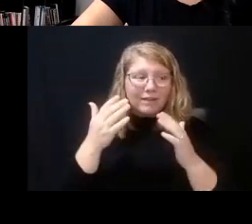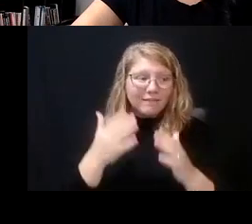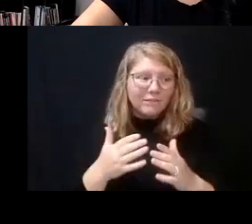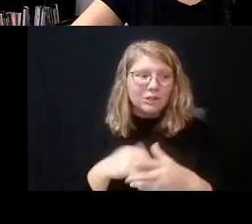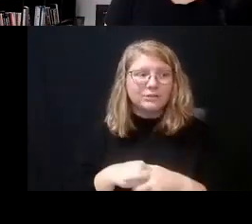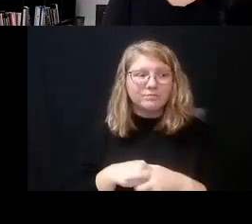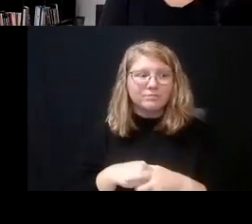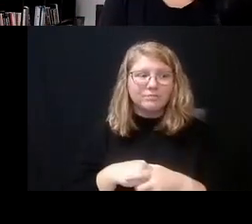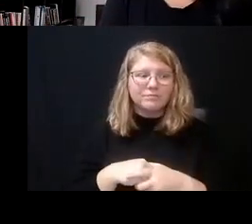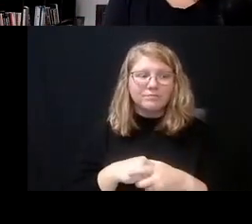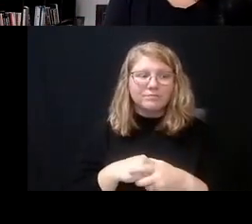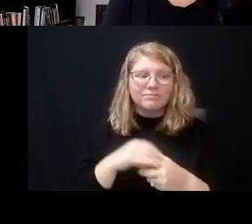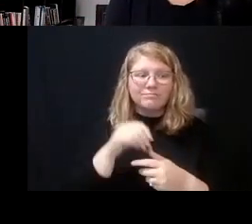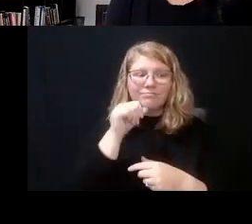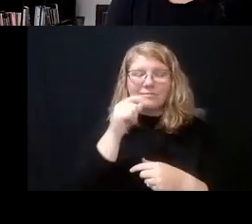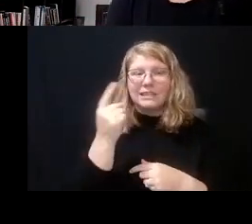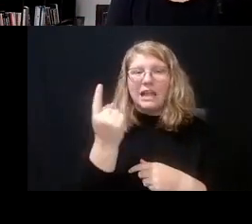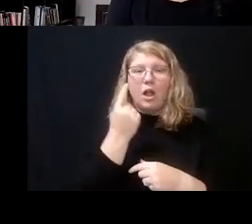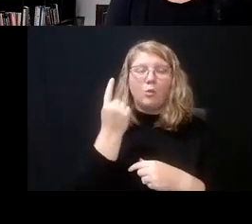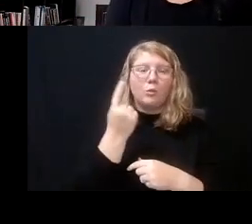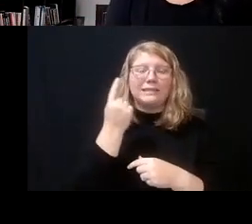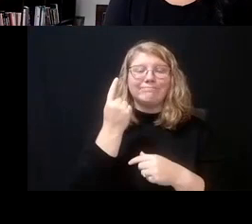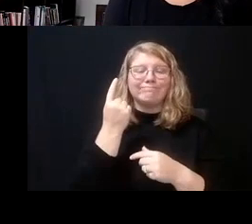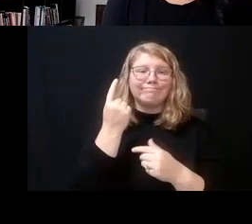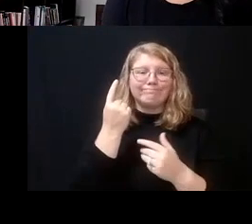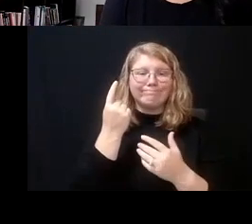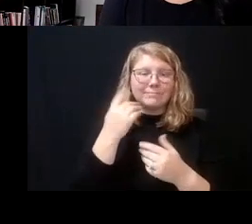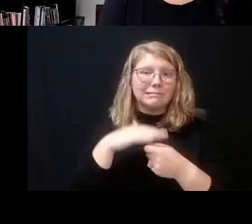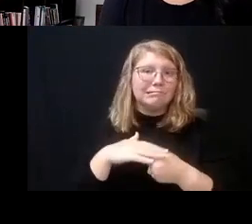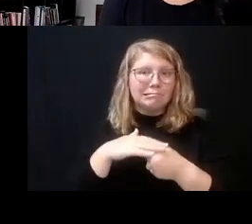that isn't always just fresh new social workers every year.